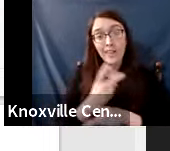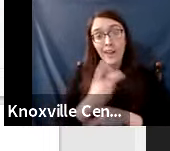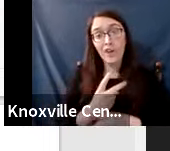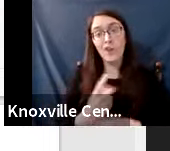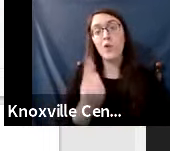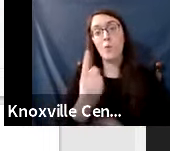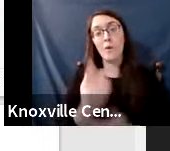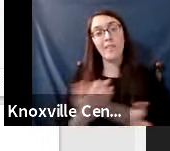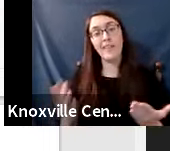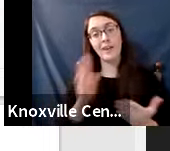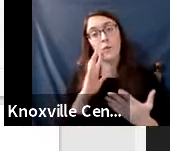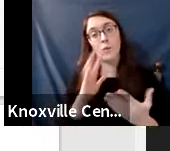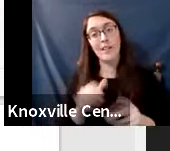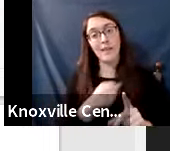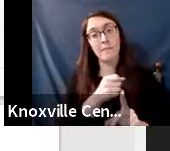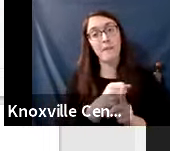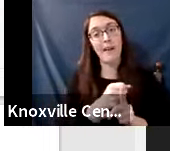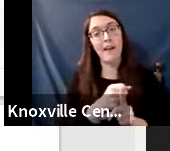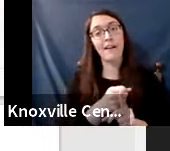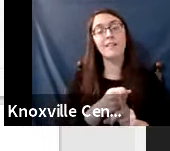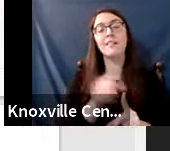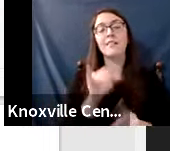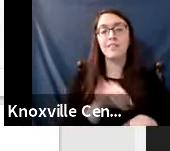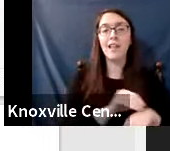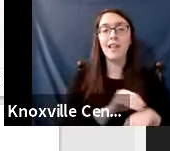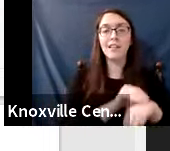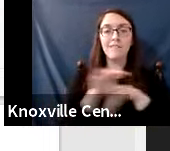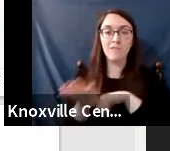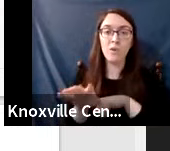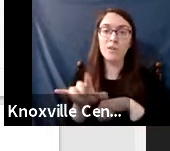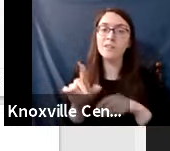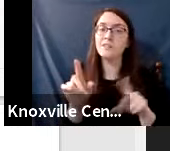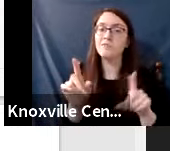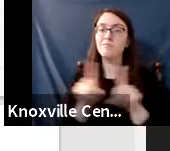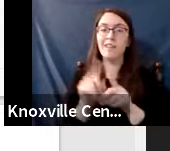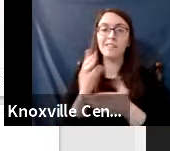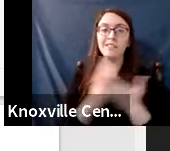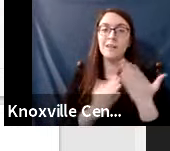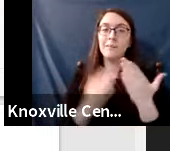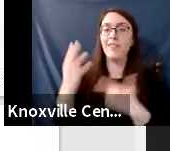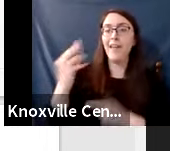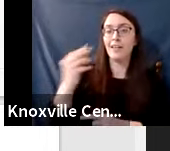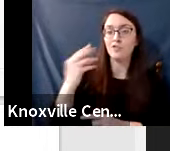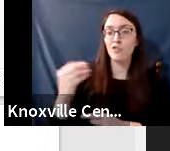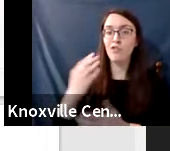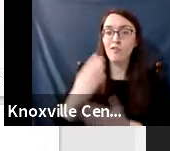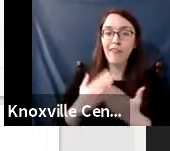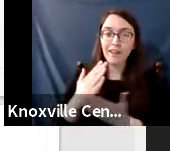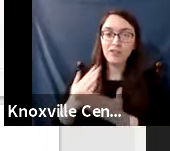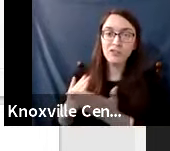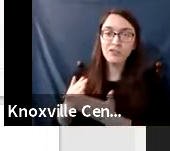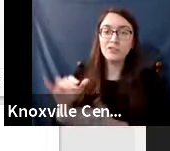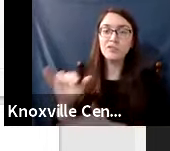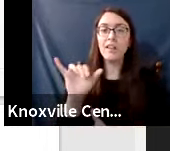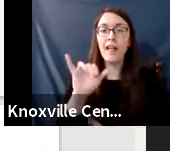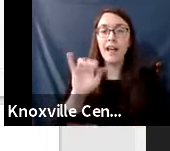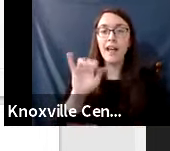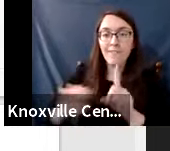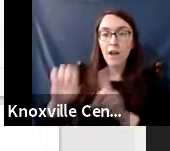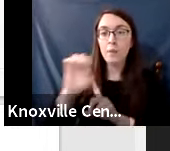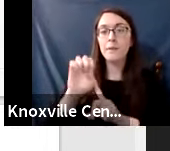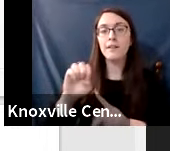impacts our health, but is not as much of an influence as some of those external factors, such as the environment, education,